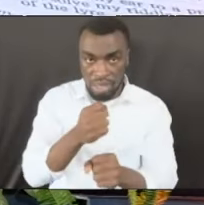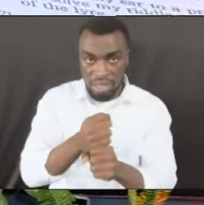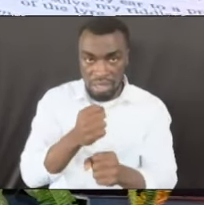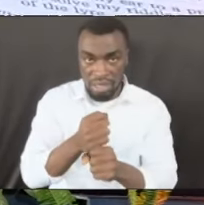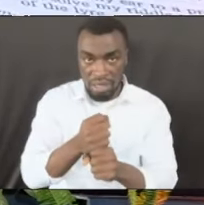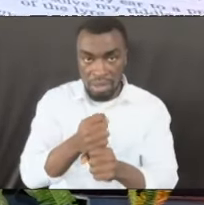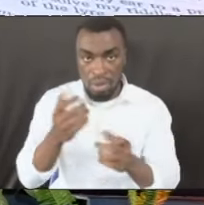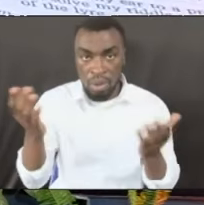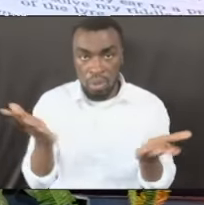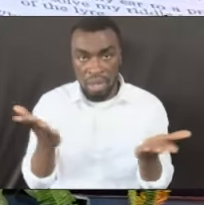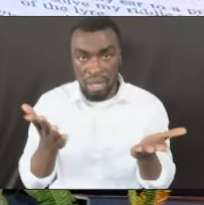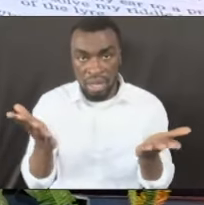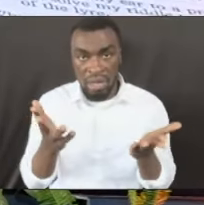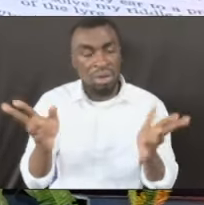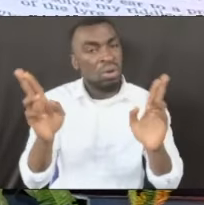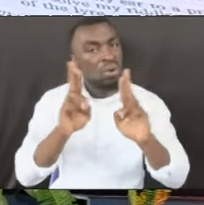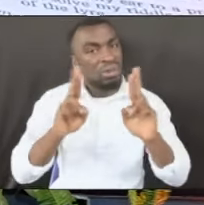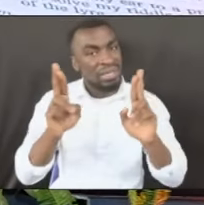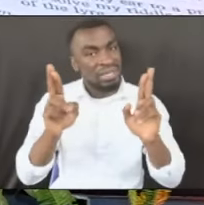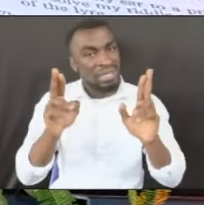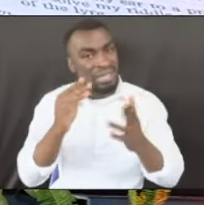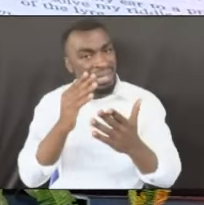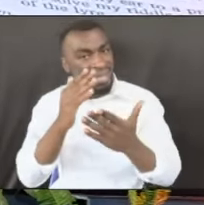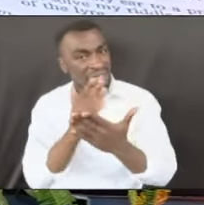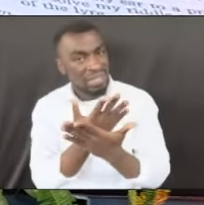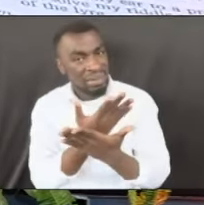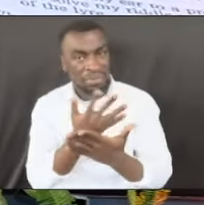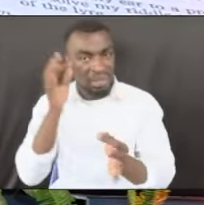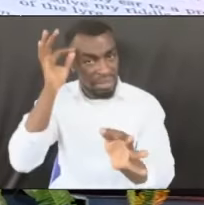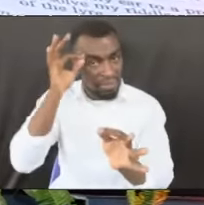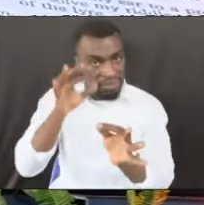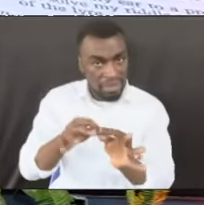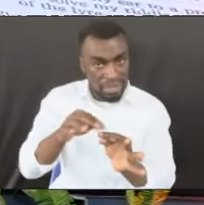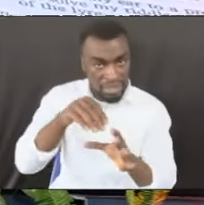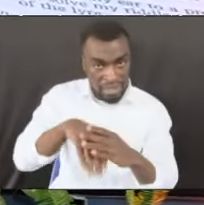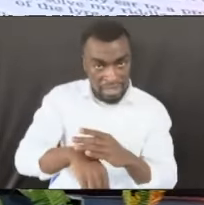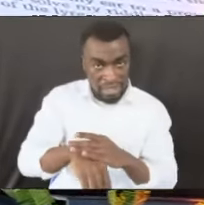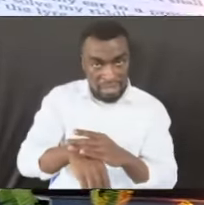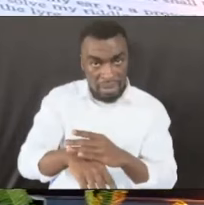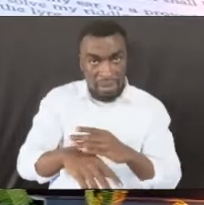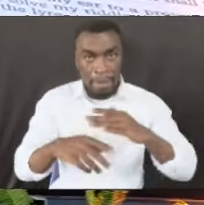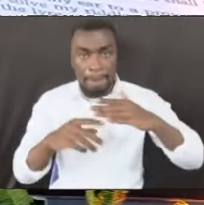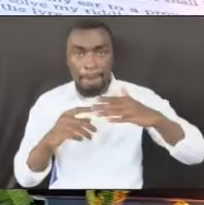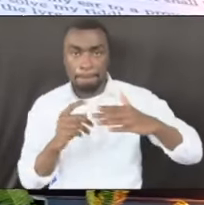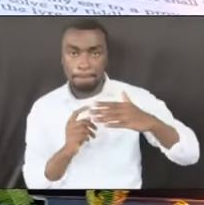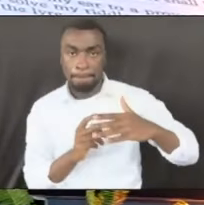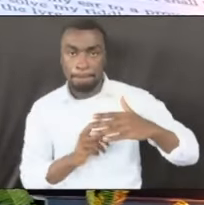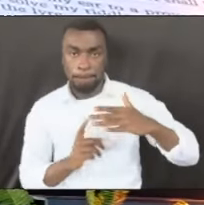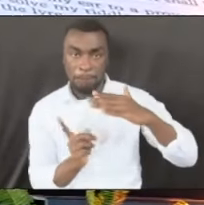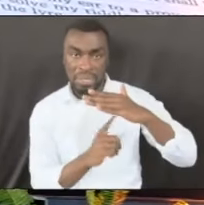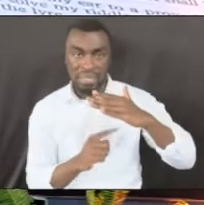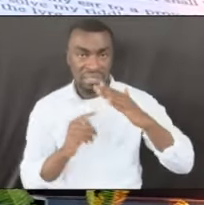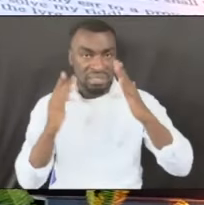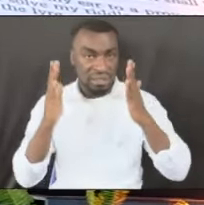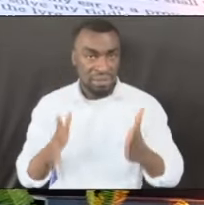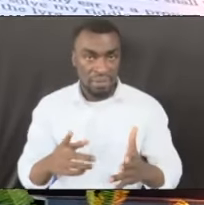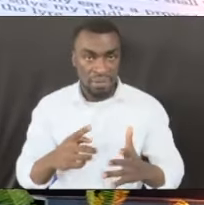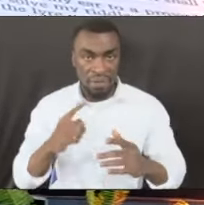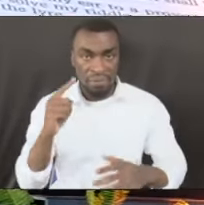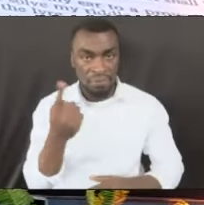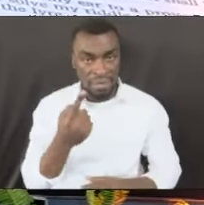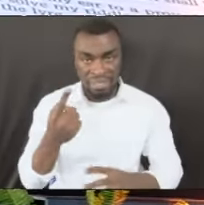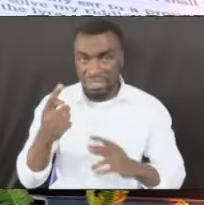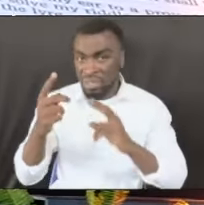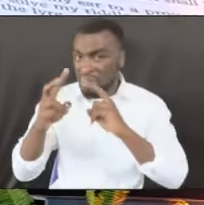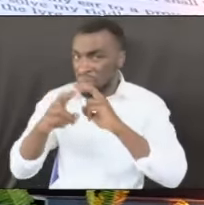where there are already some in the faith, the minister should at first seek not so much